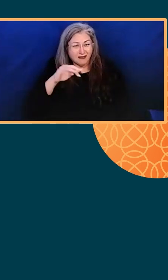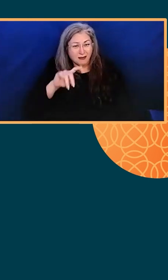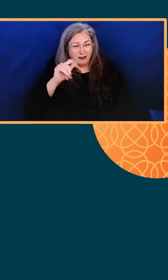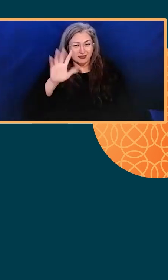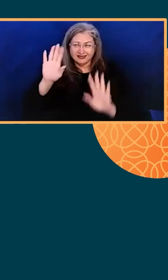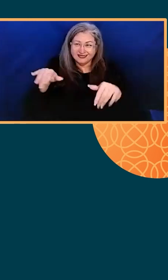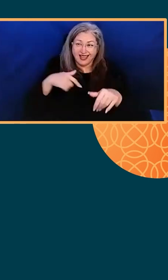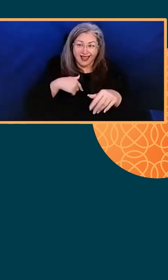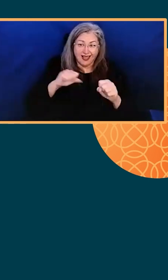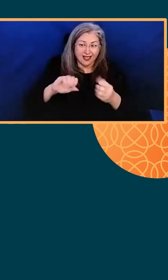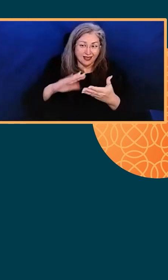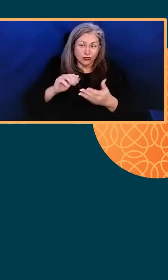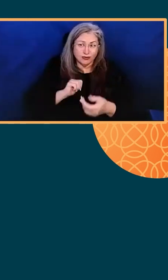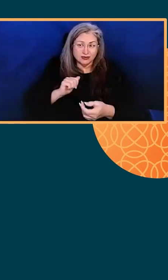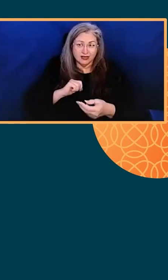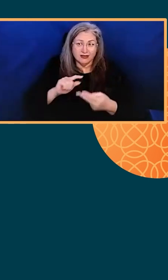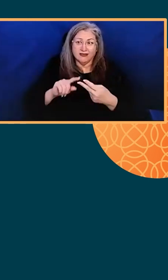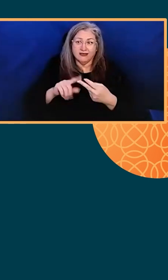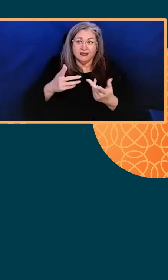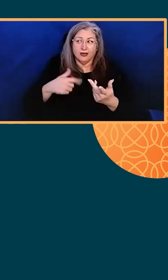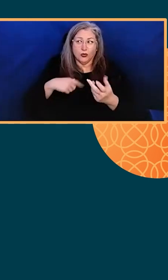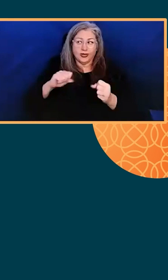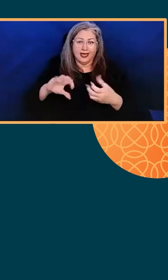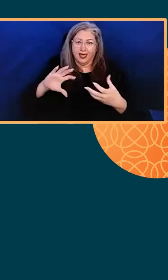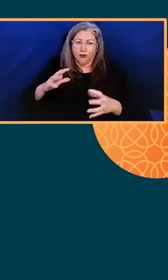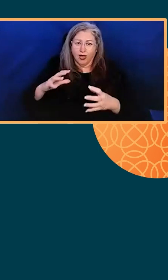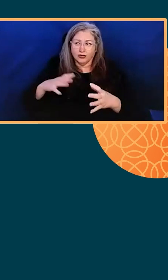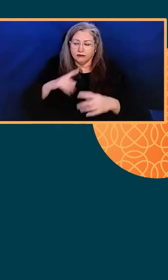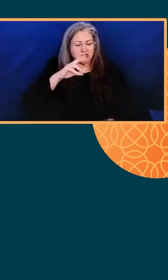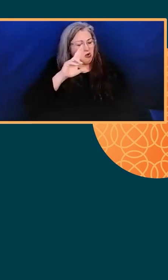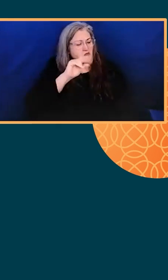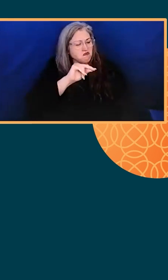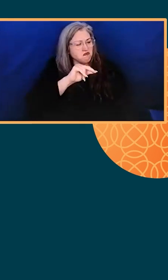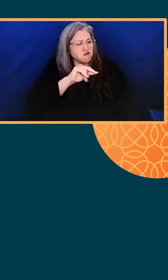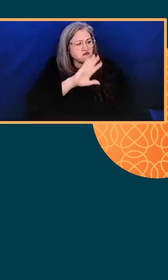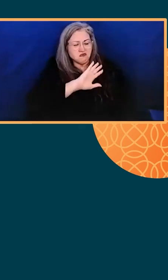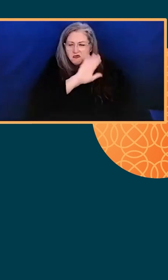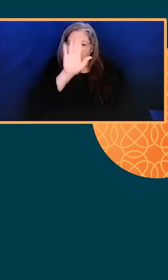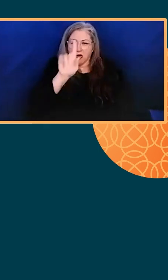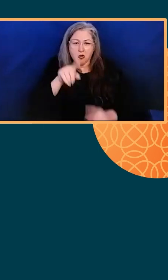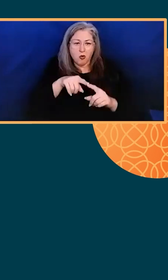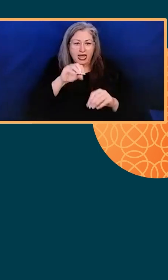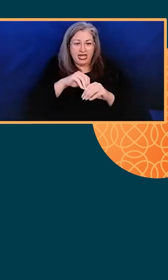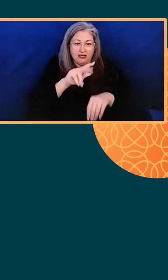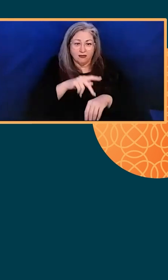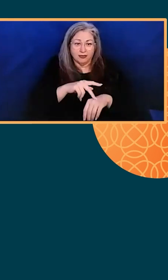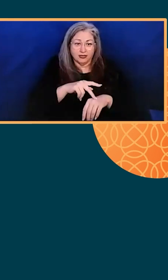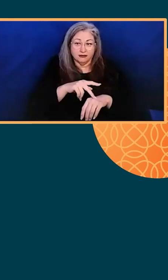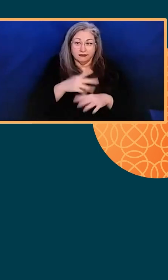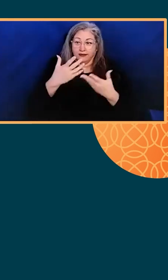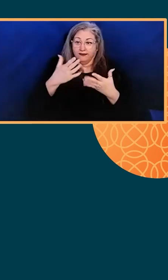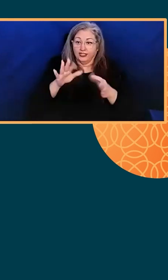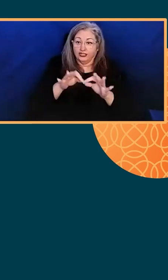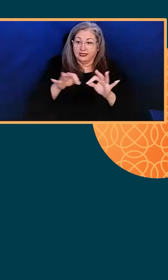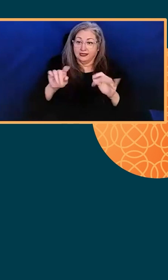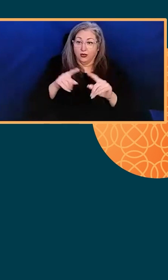can cook. We can do the laundry. And she said, nope, when in the Philippines. Like, oh, finish the sentence.